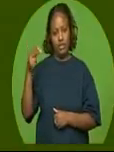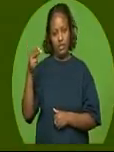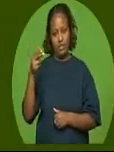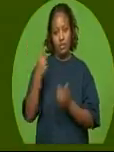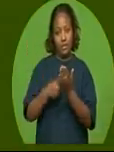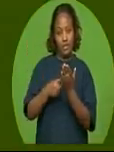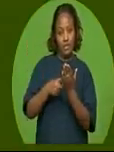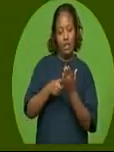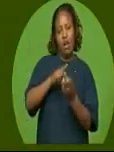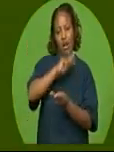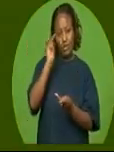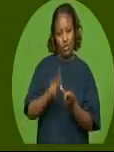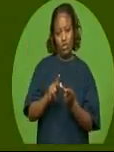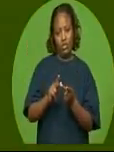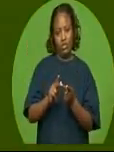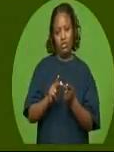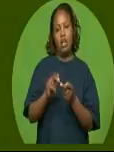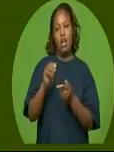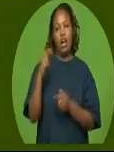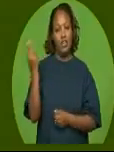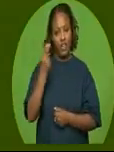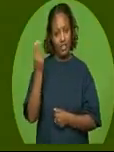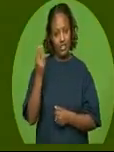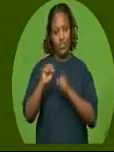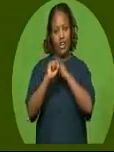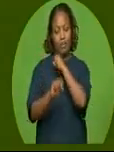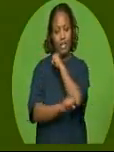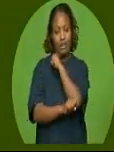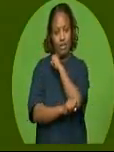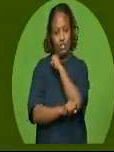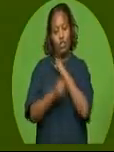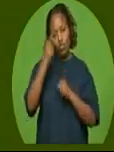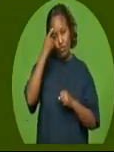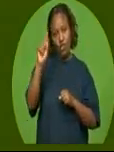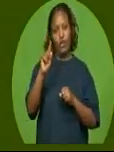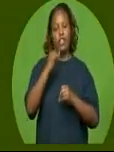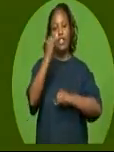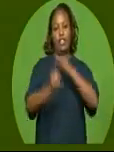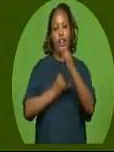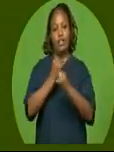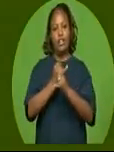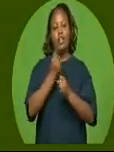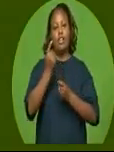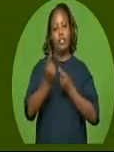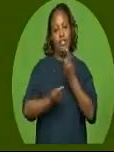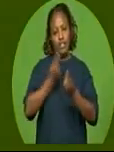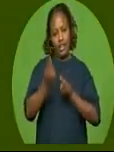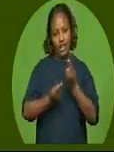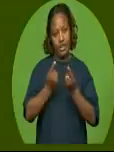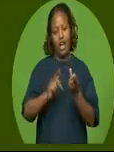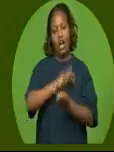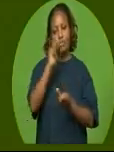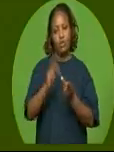the theory of absolute advantage, the fundamental base for international trade